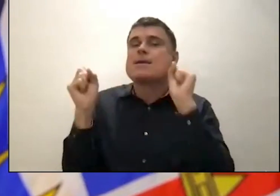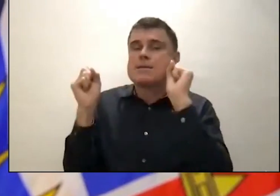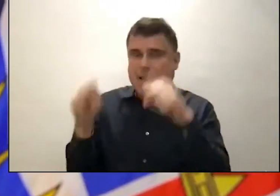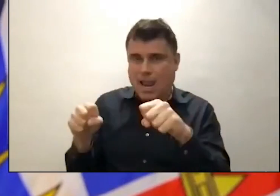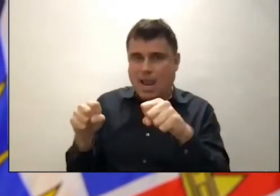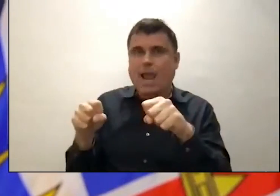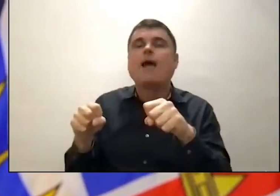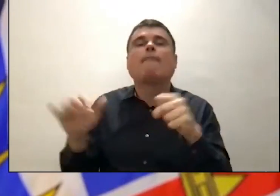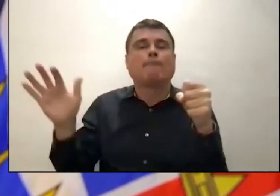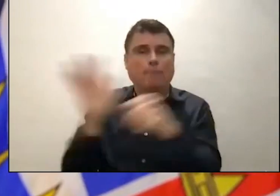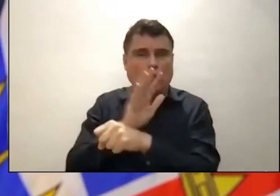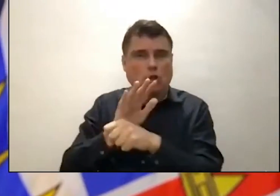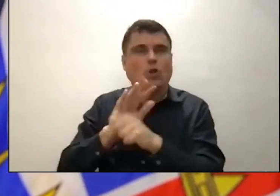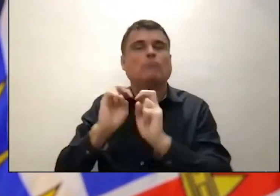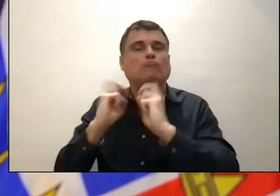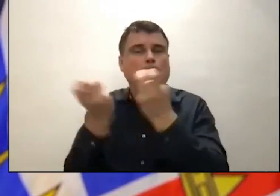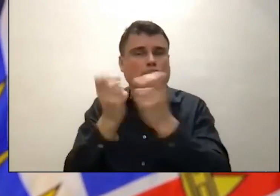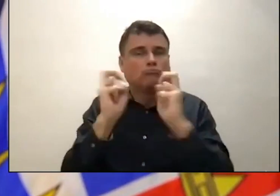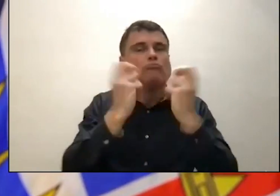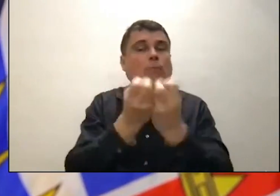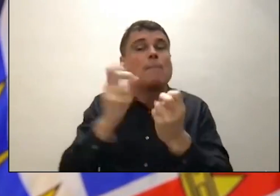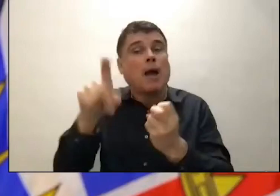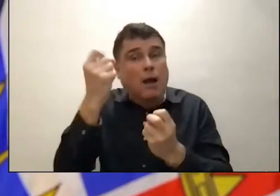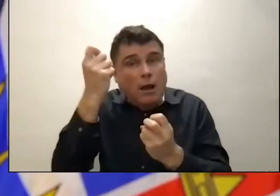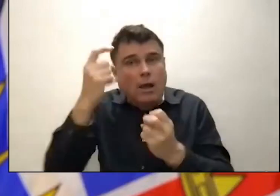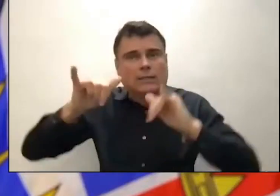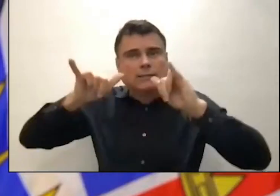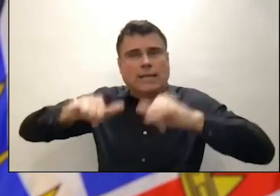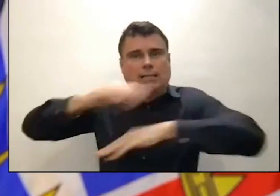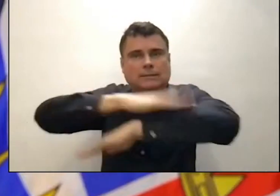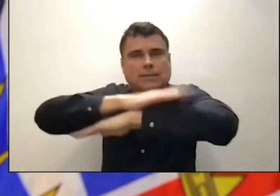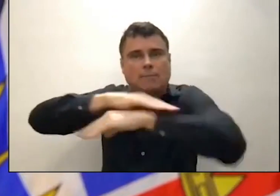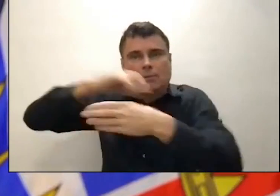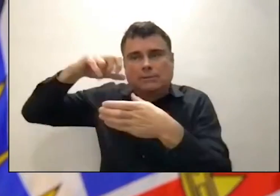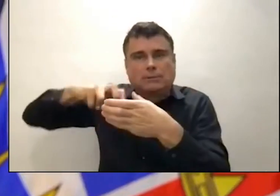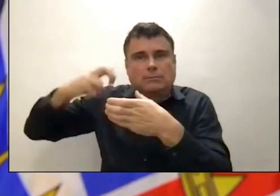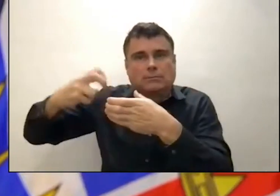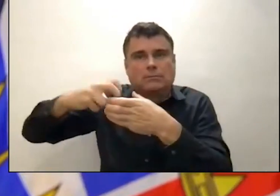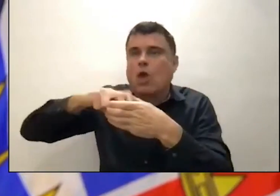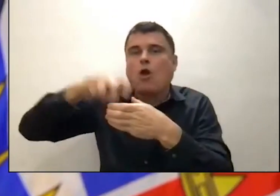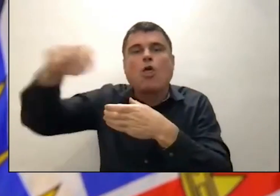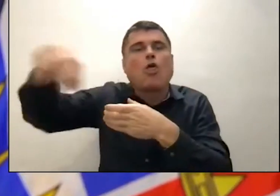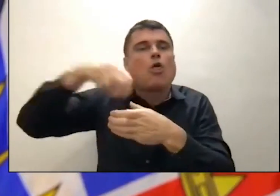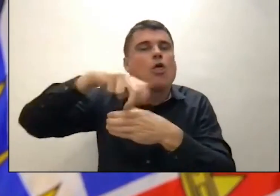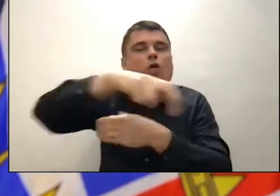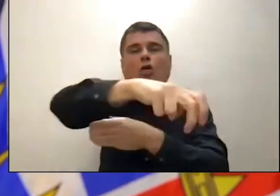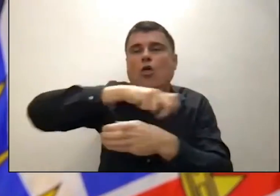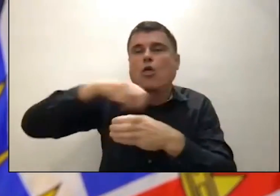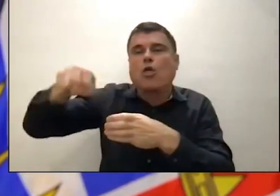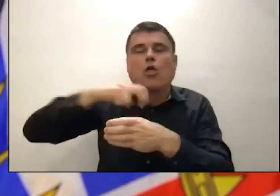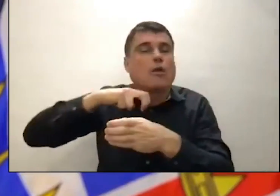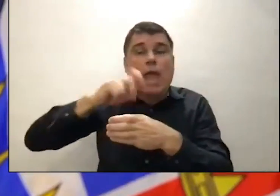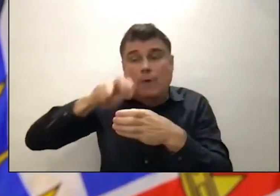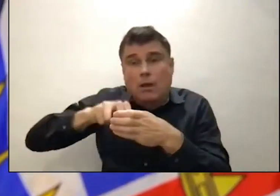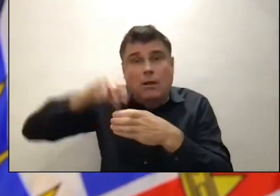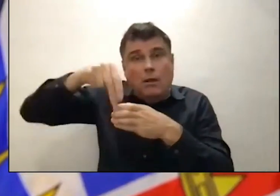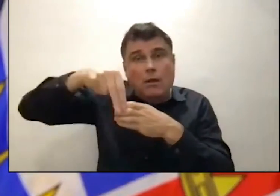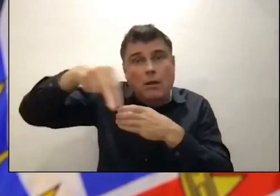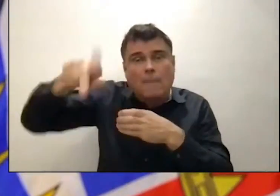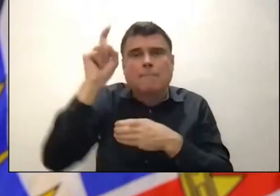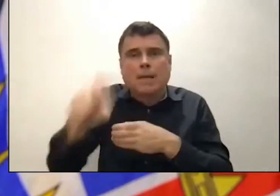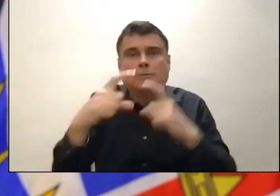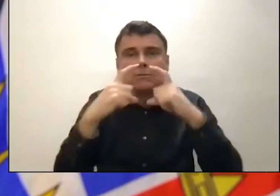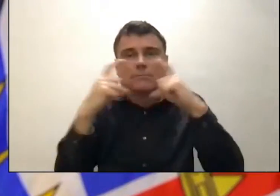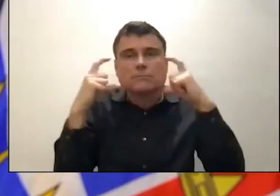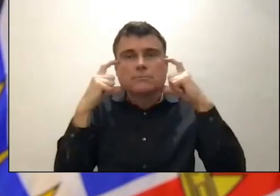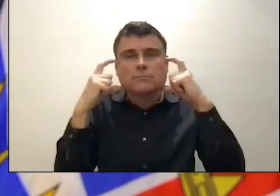must remain at their table and masks must be worn when not seated. So this goes back to what took us through the last